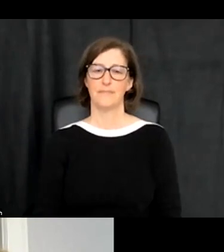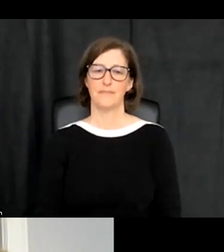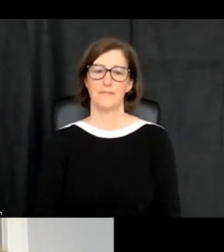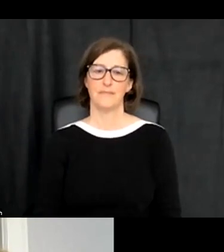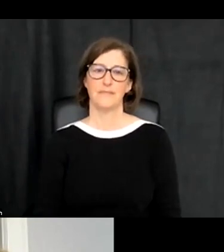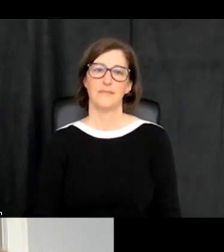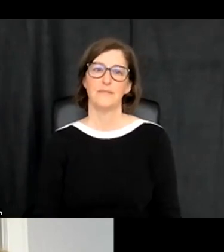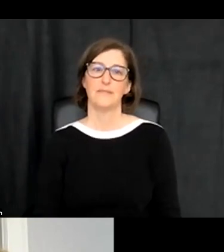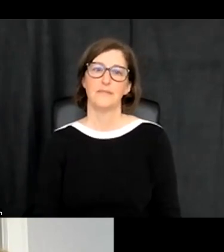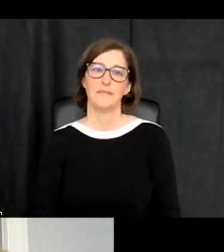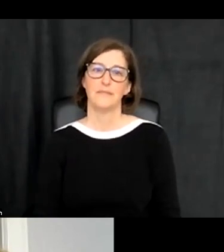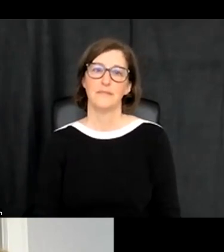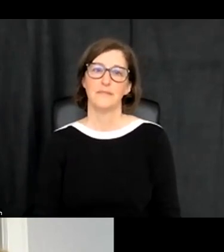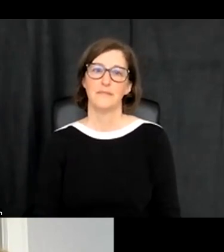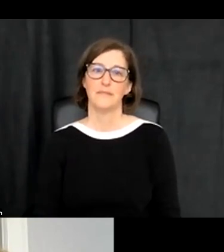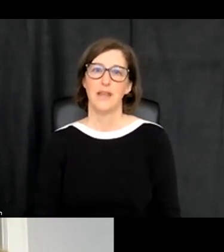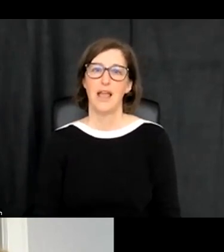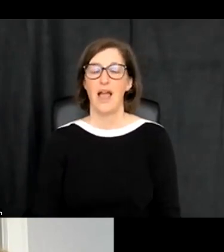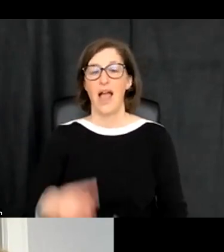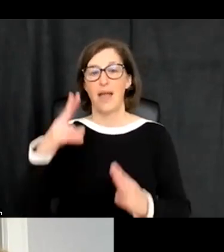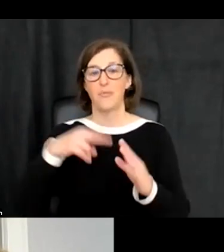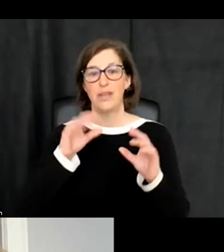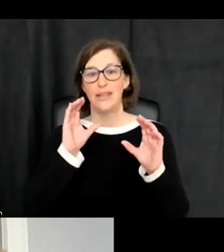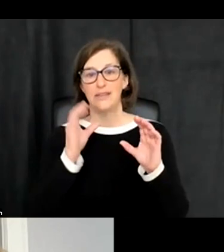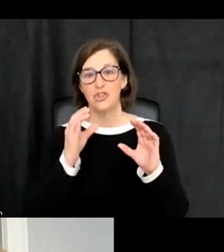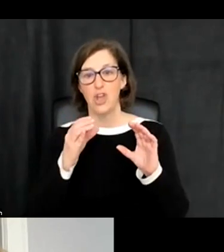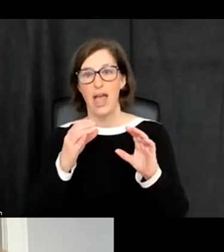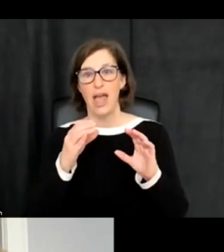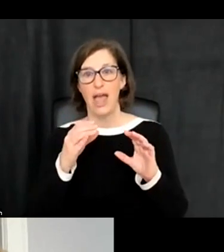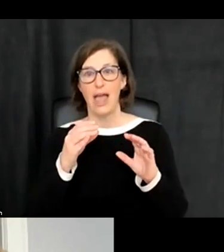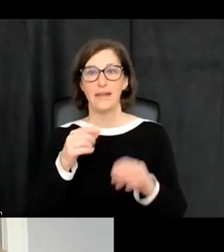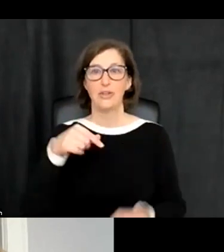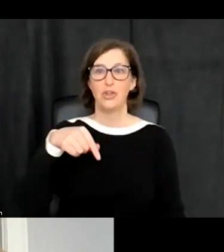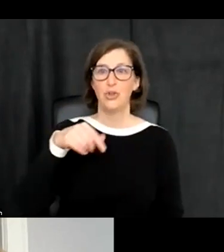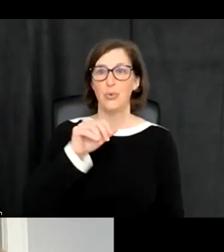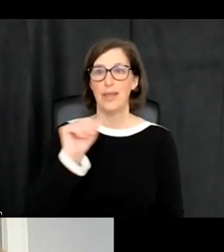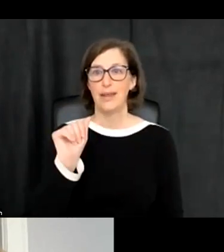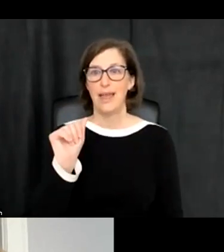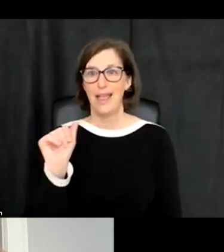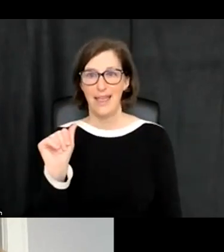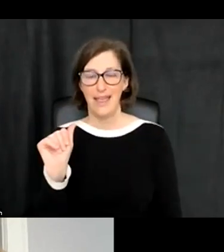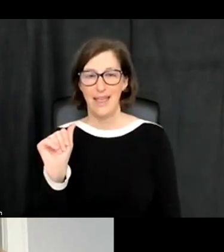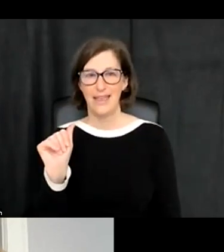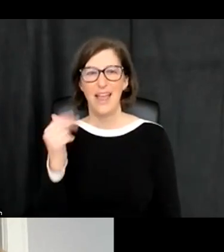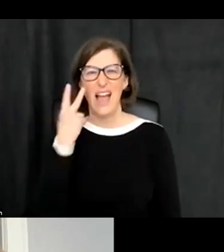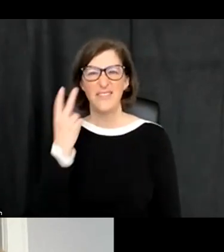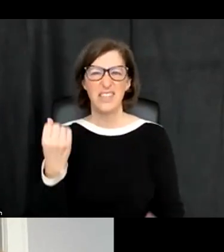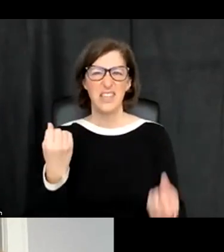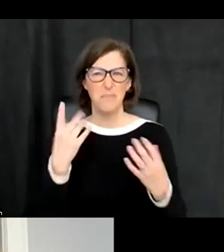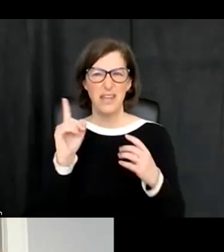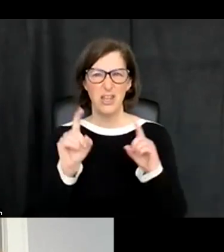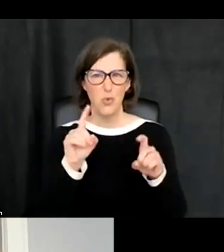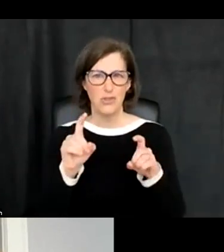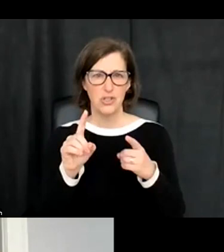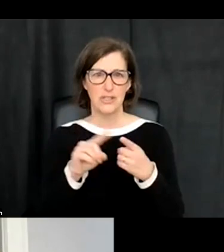I'm just looking at our chat and looking at our Q&A simultaneously. I've seen a number of questions from presenters